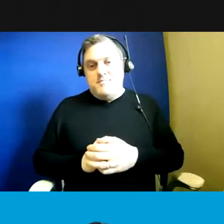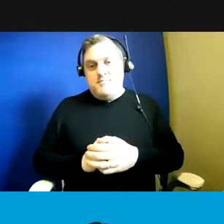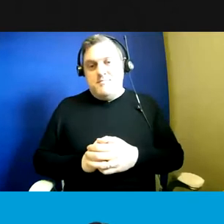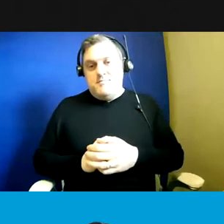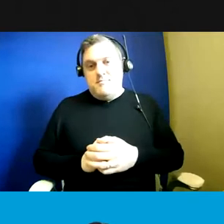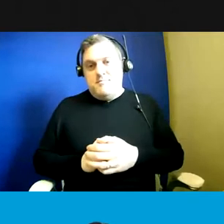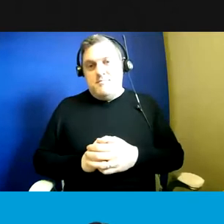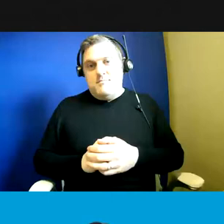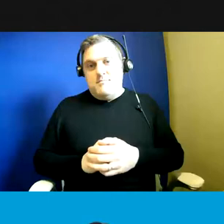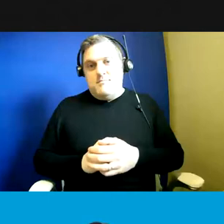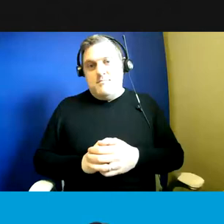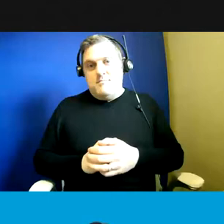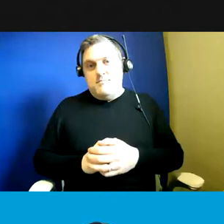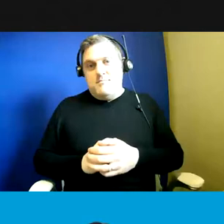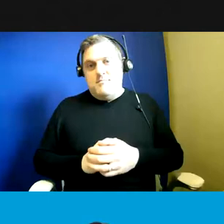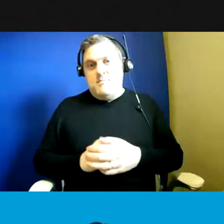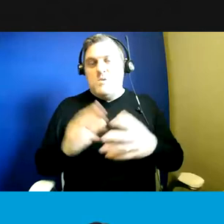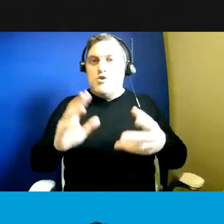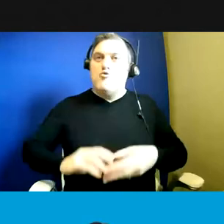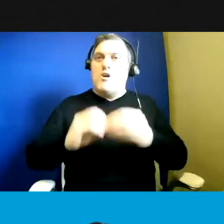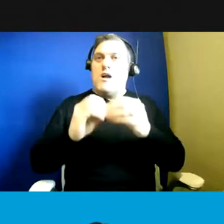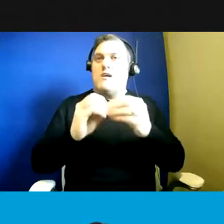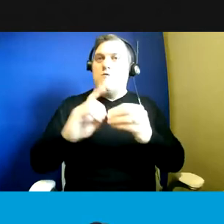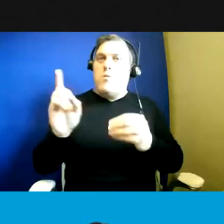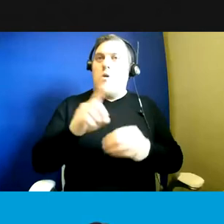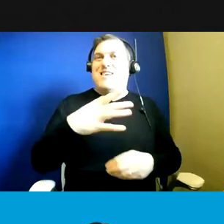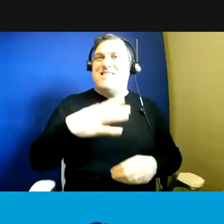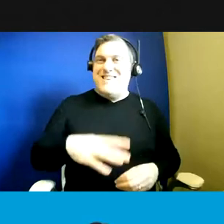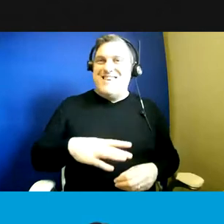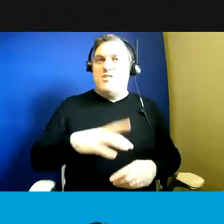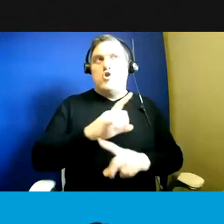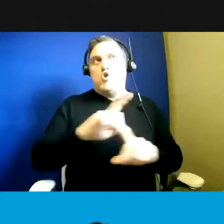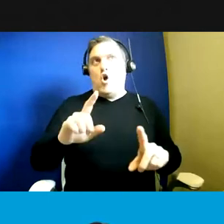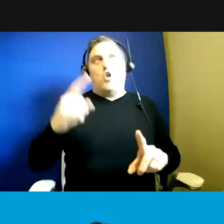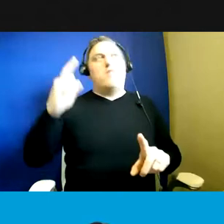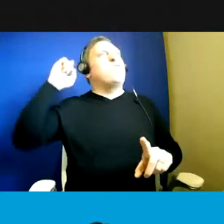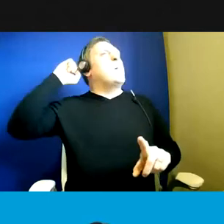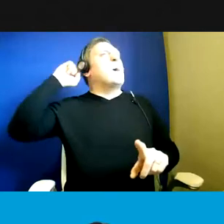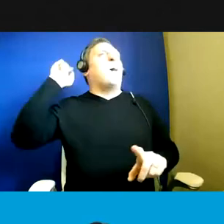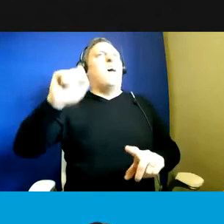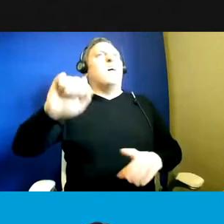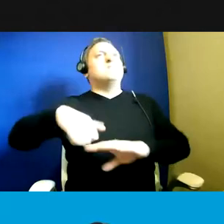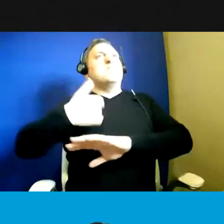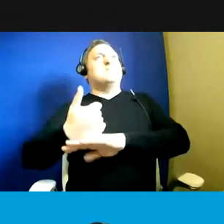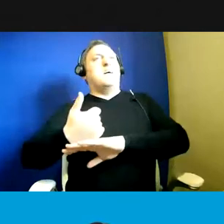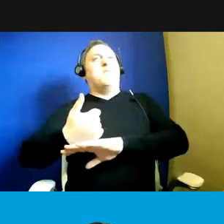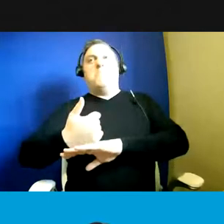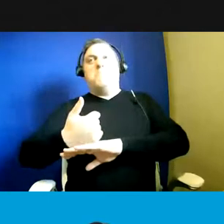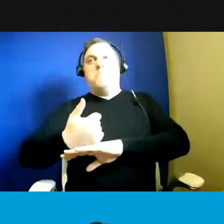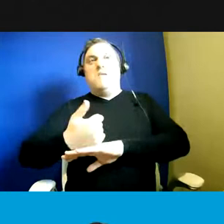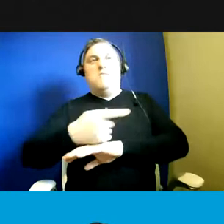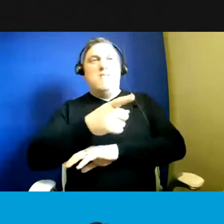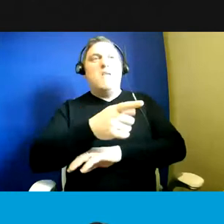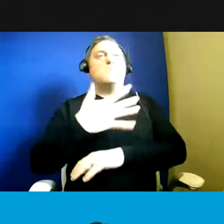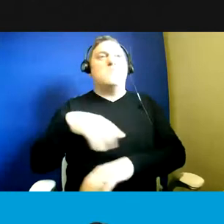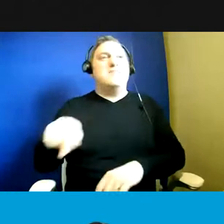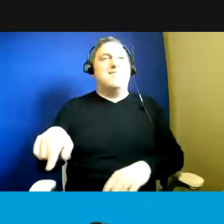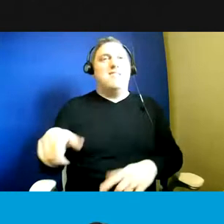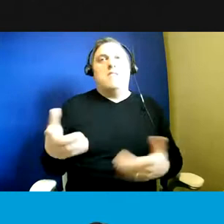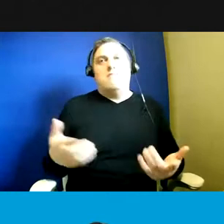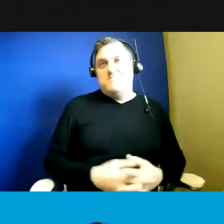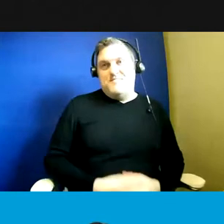know what people need and we're creating the things that people need rather than the things that we think they need, because those two things can be very